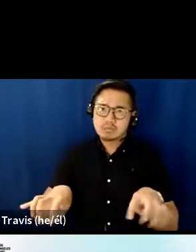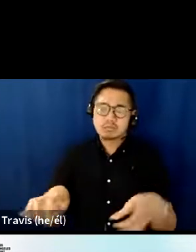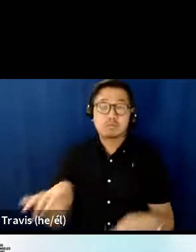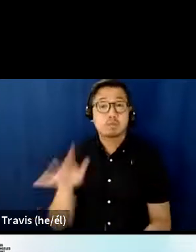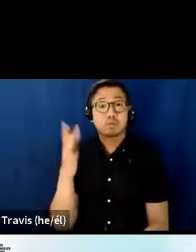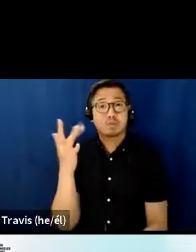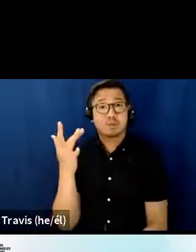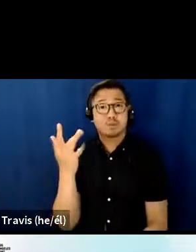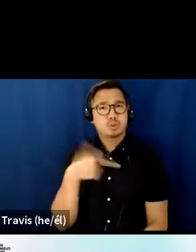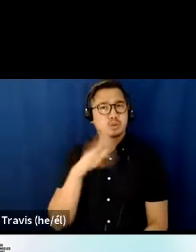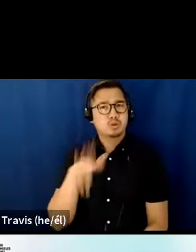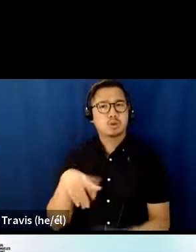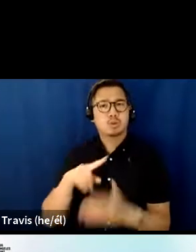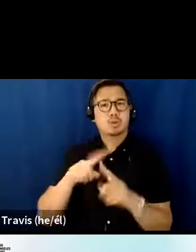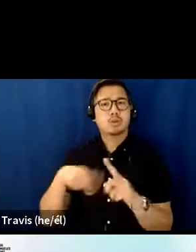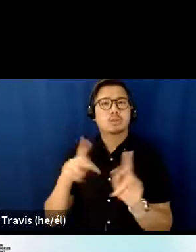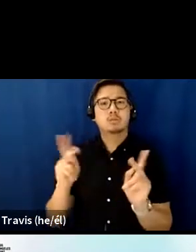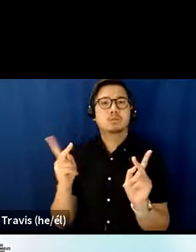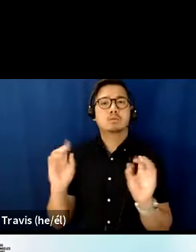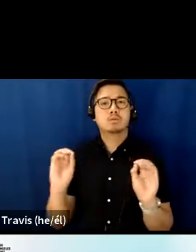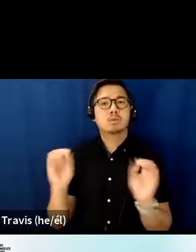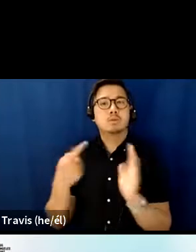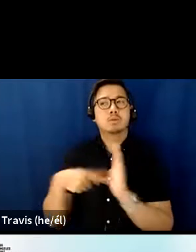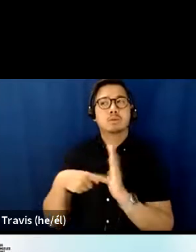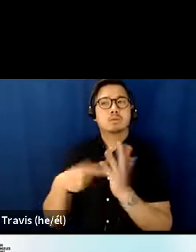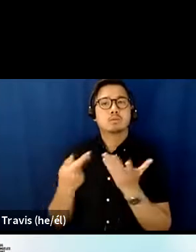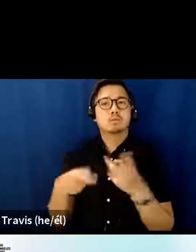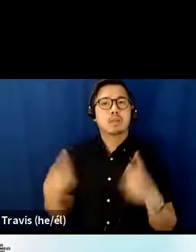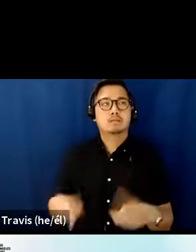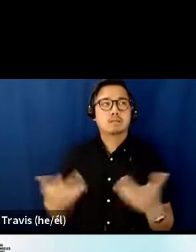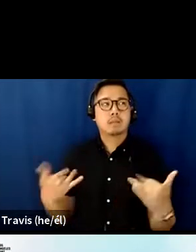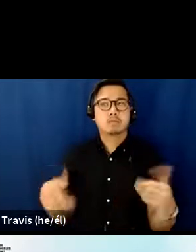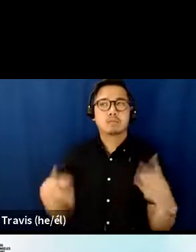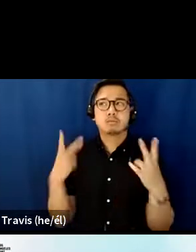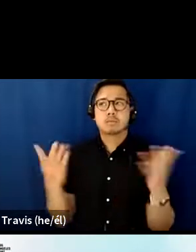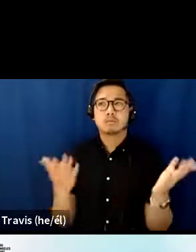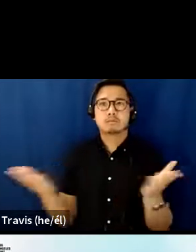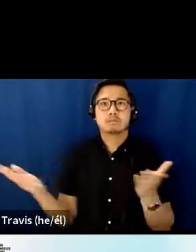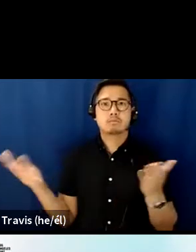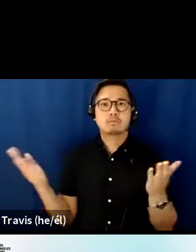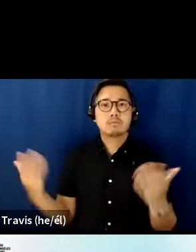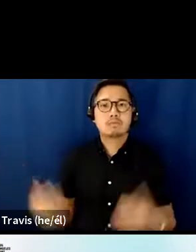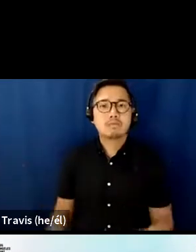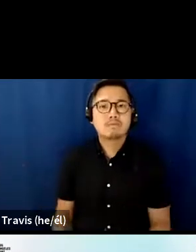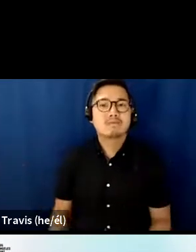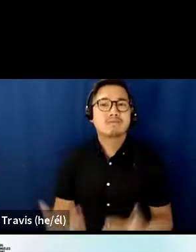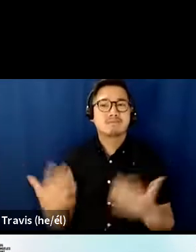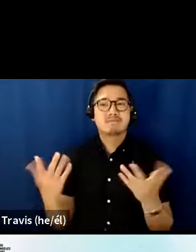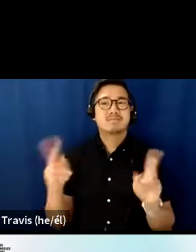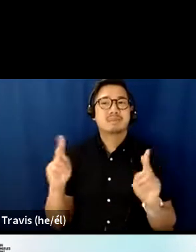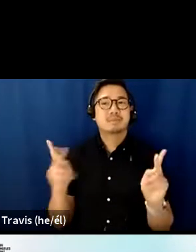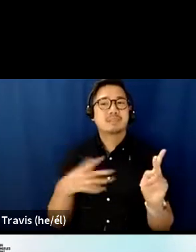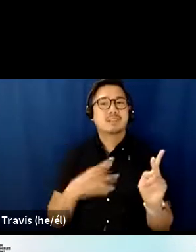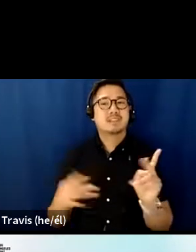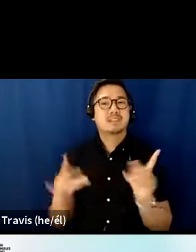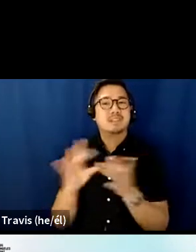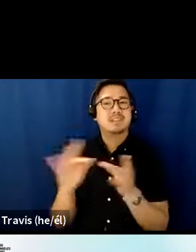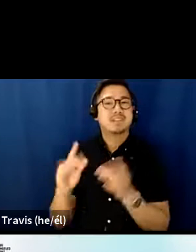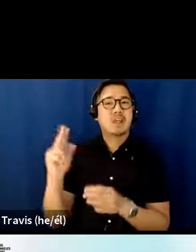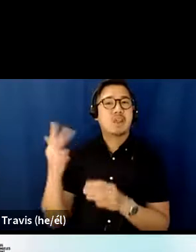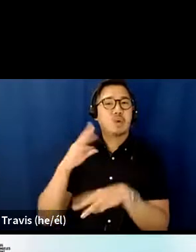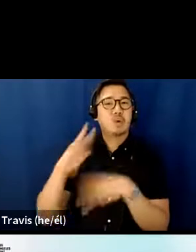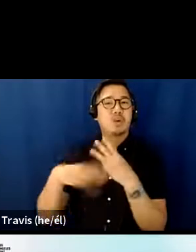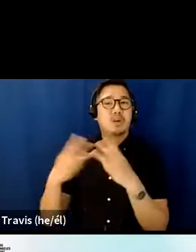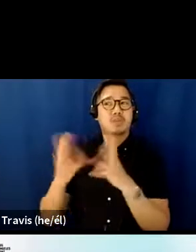we know what happens. And look at it. I mean, I'm just saying, they like to say third world. It's looking real third worldish